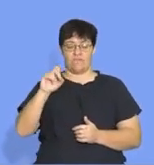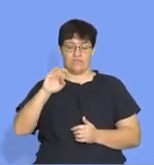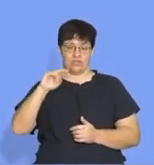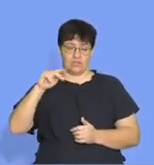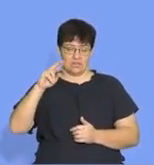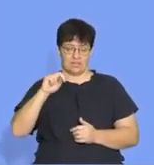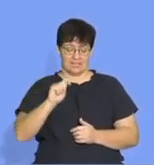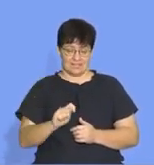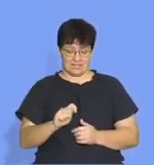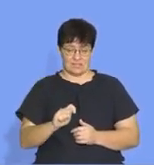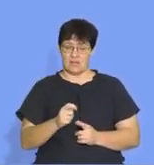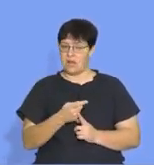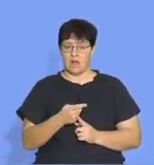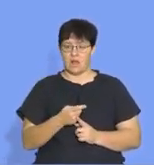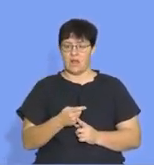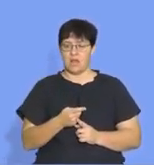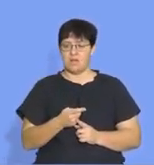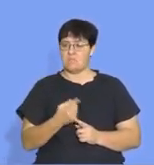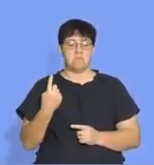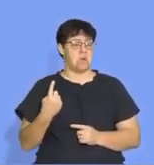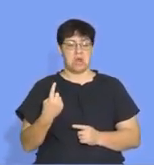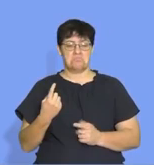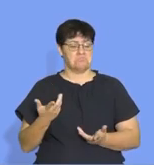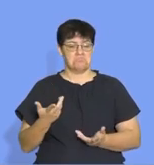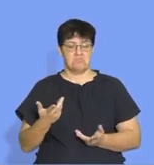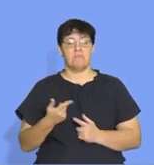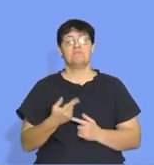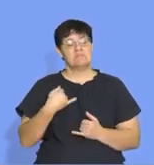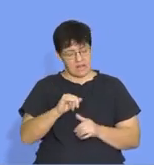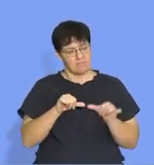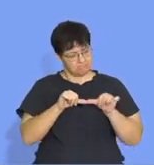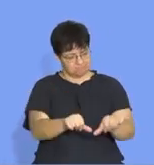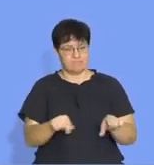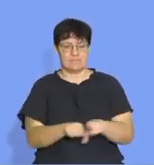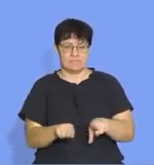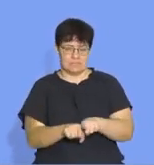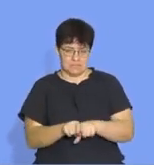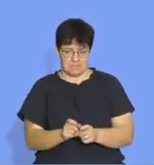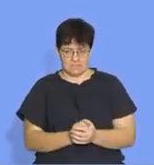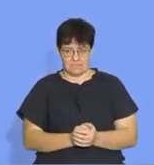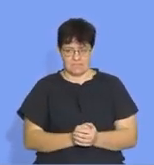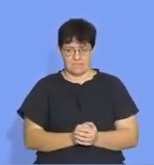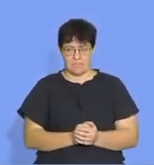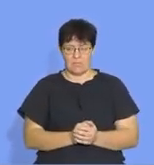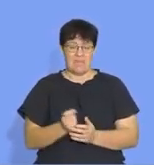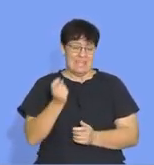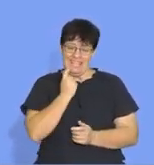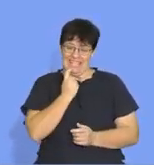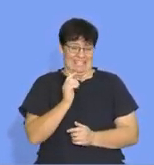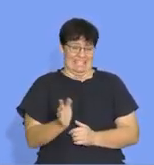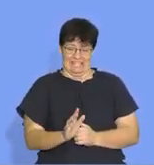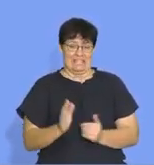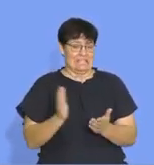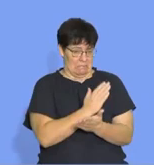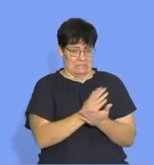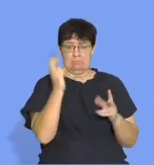1, you still do the very same thing, factorize, right? I know this at times is not easy to do the